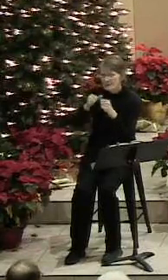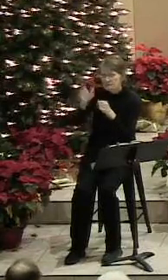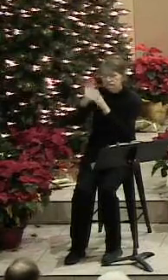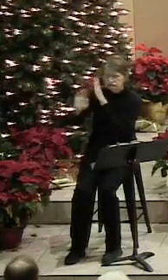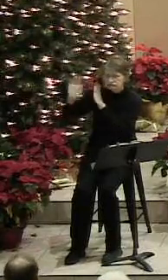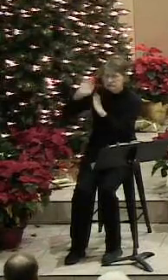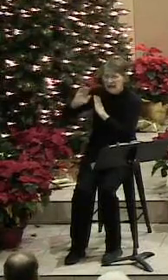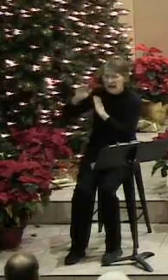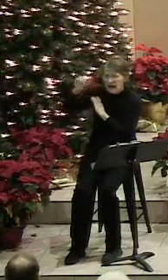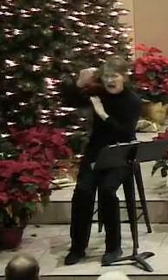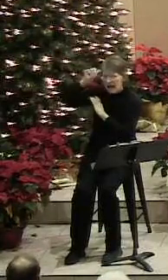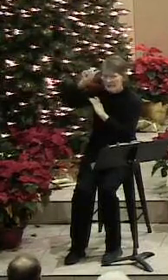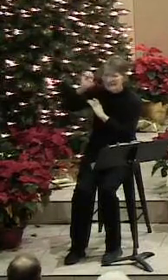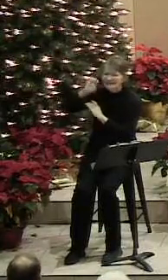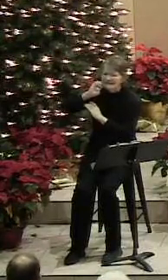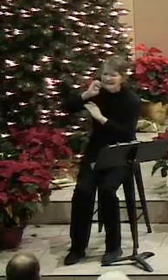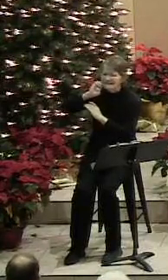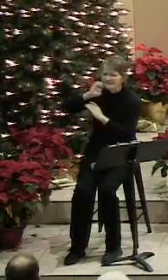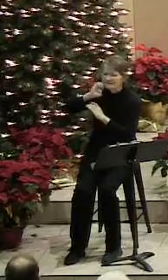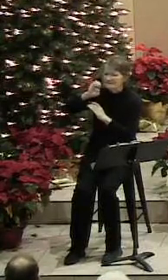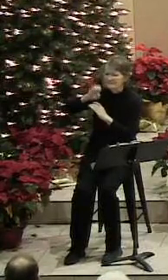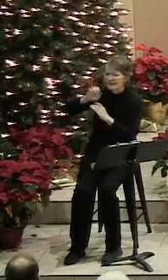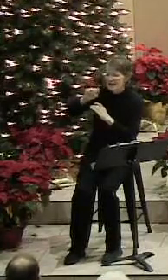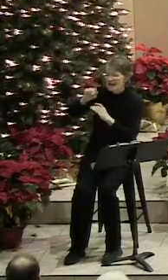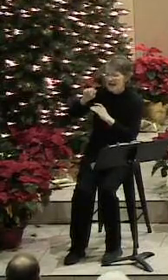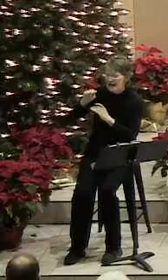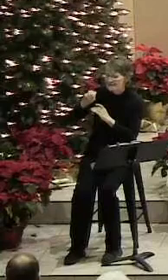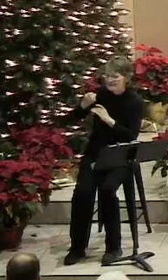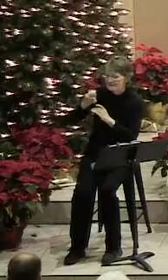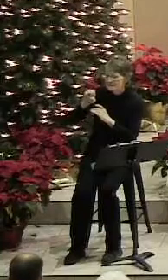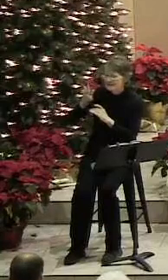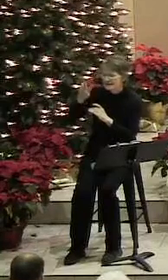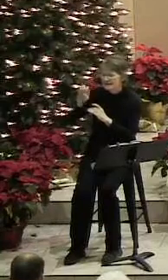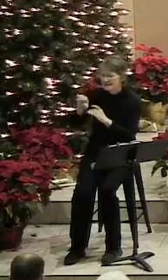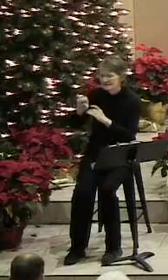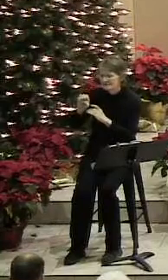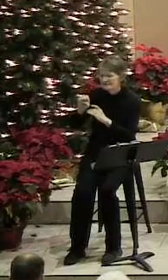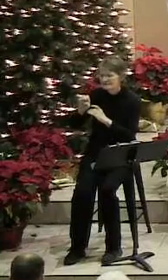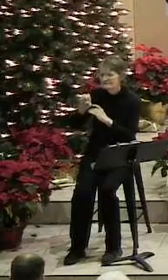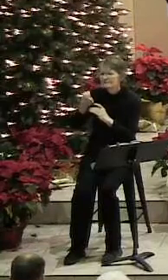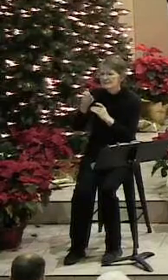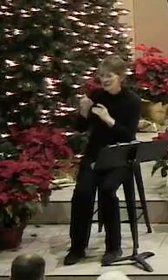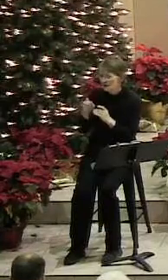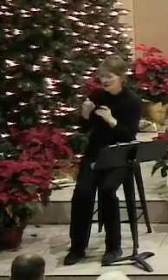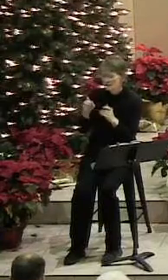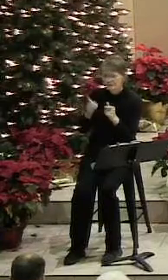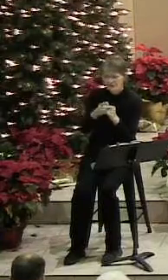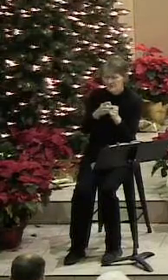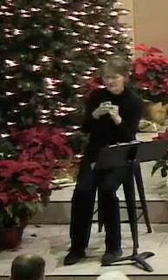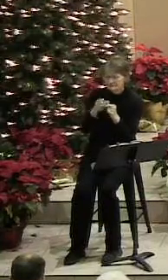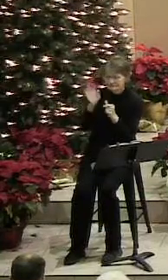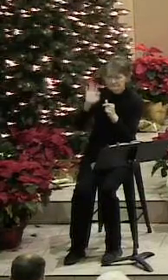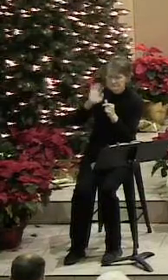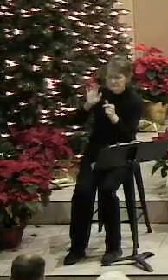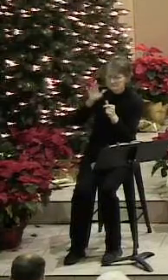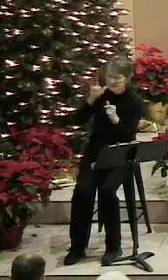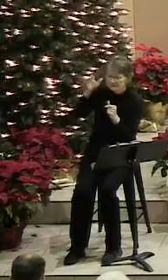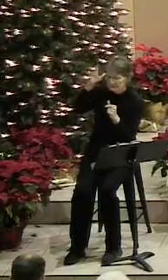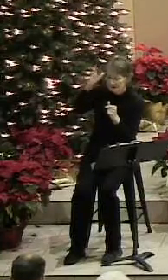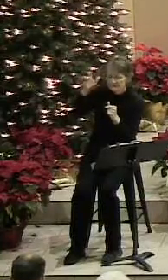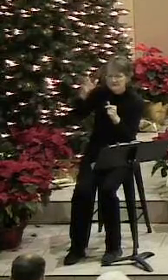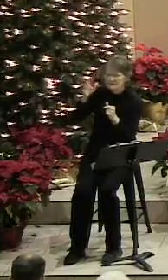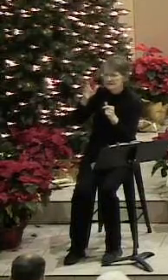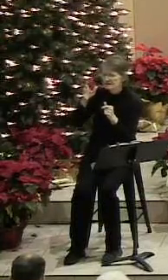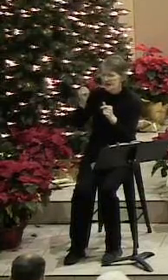tree, only one tree, don't eat of it. What do? Just like little children, don't do it. Oh, they go and do it, right? They